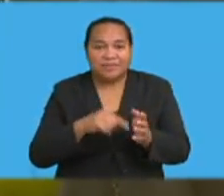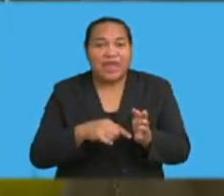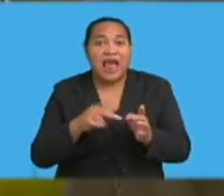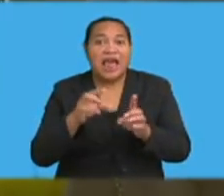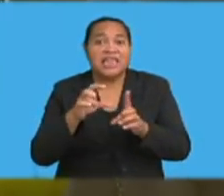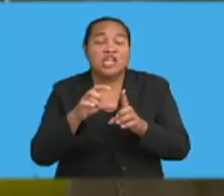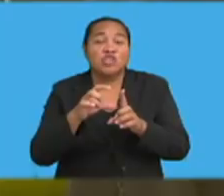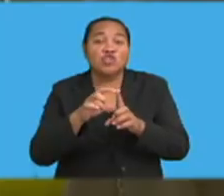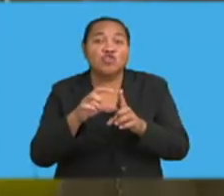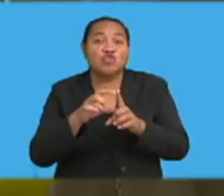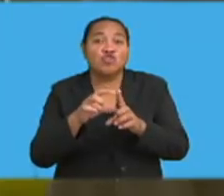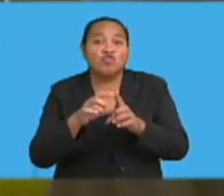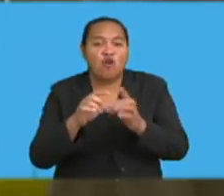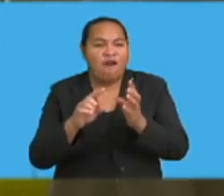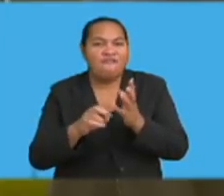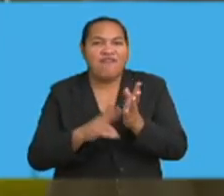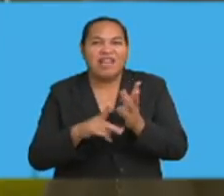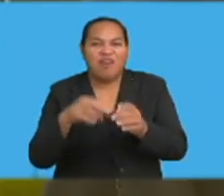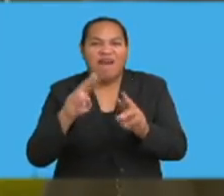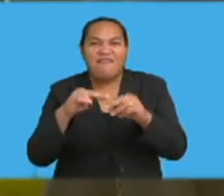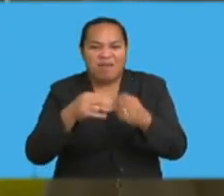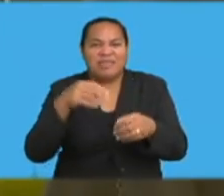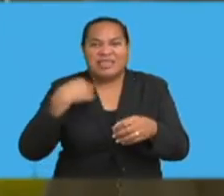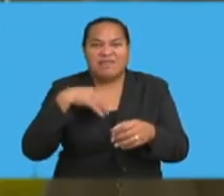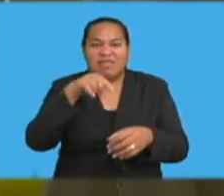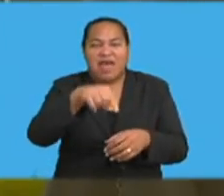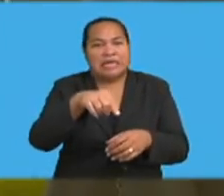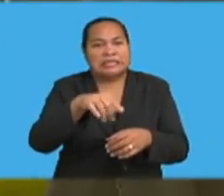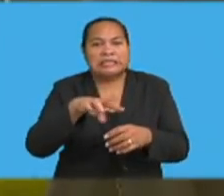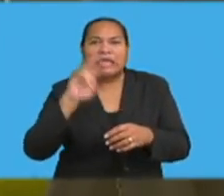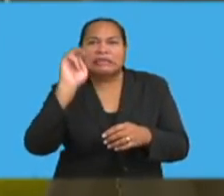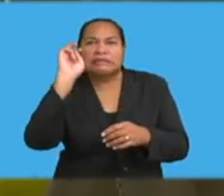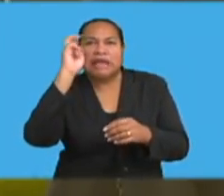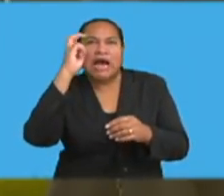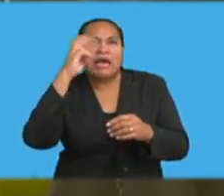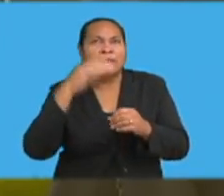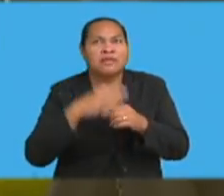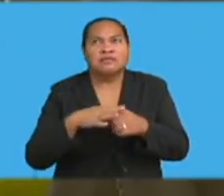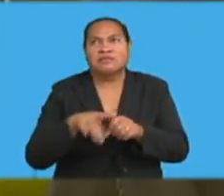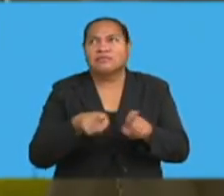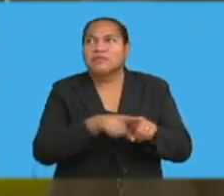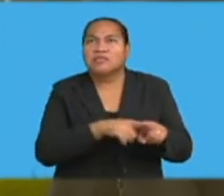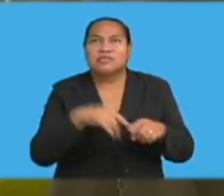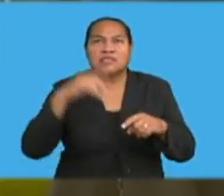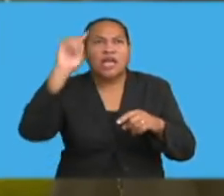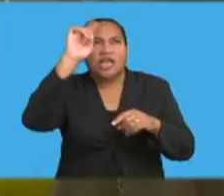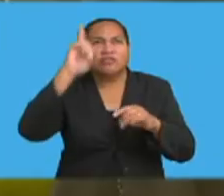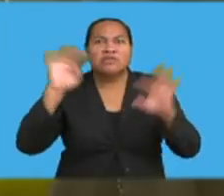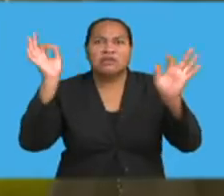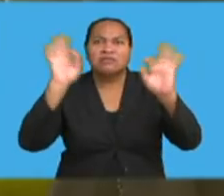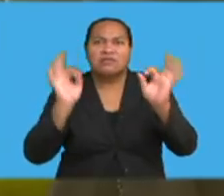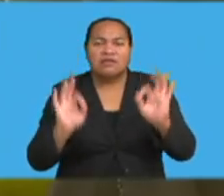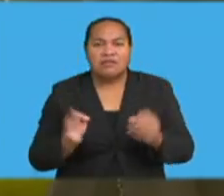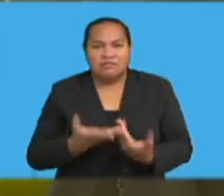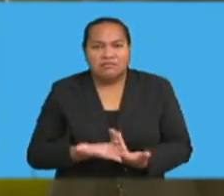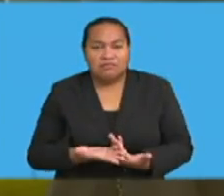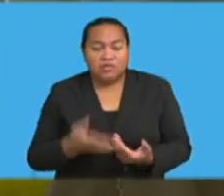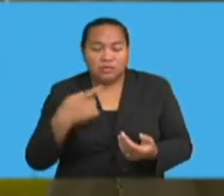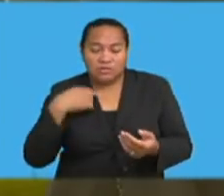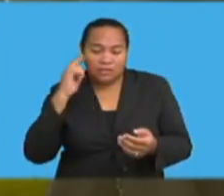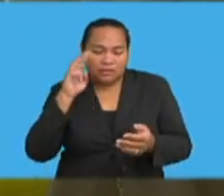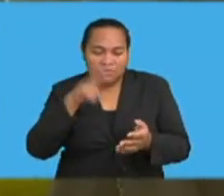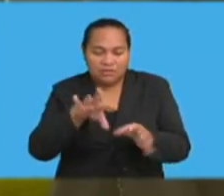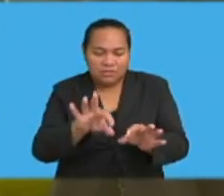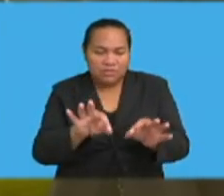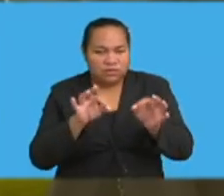families still in dark. Residents of Duguvatu Reki are still waiting the supply of electricity by FEA and the rural electrification